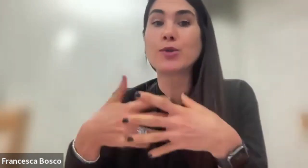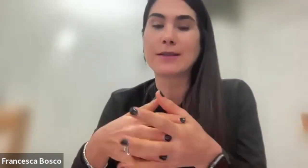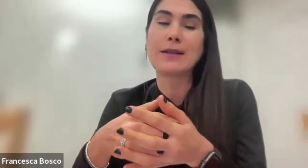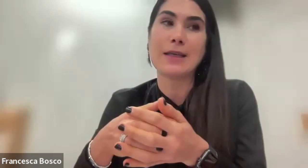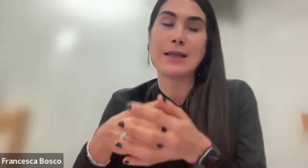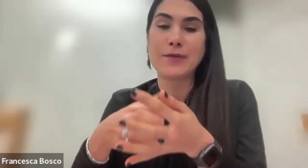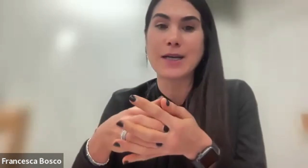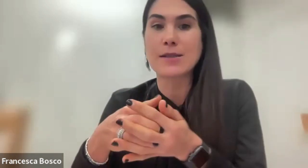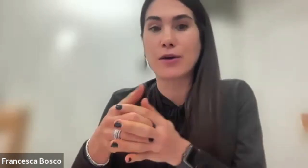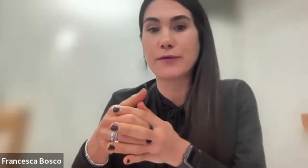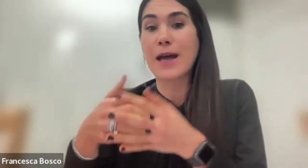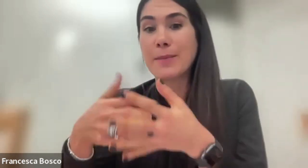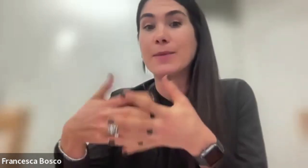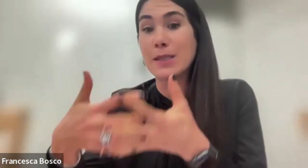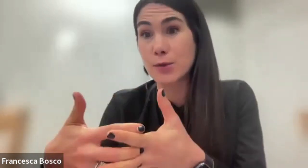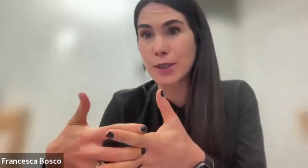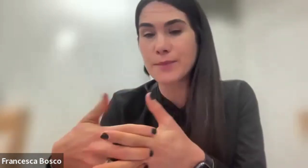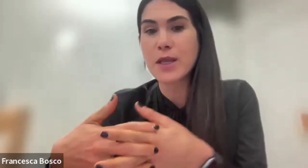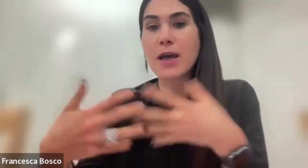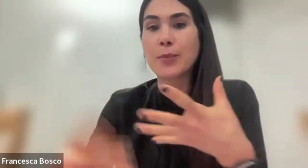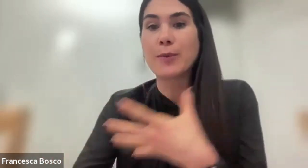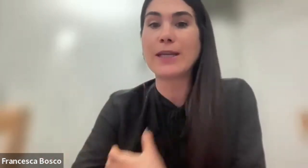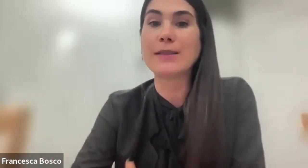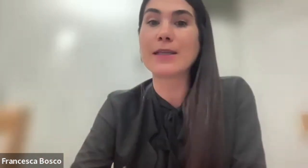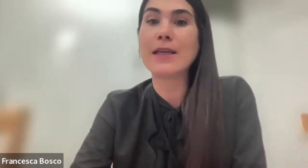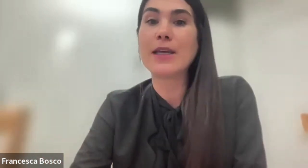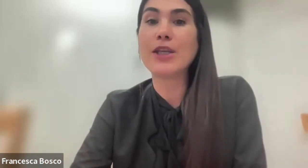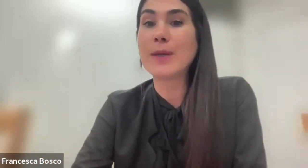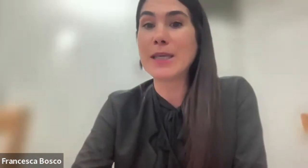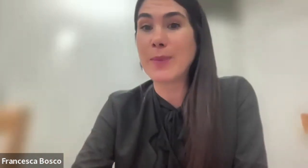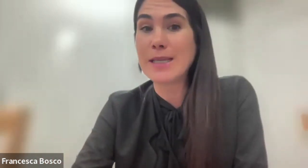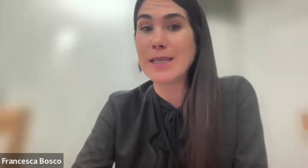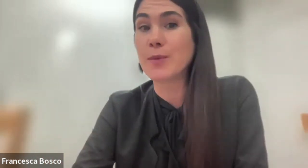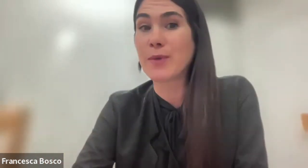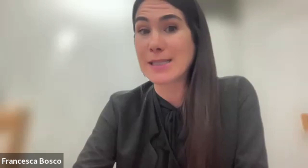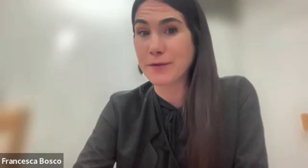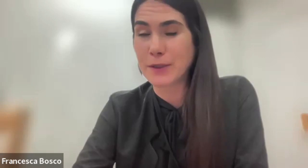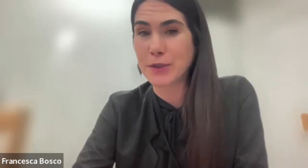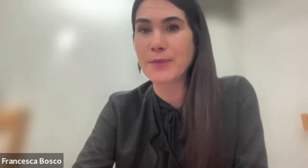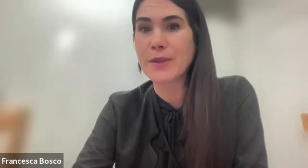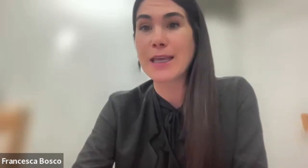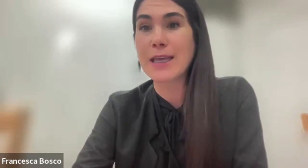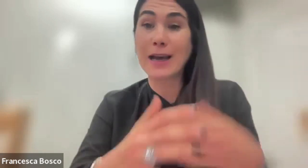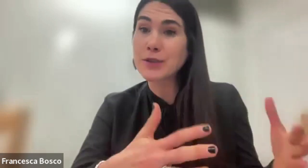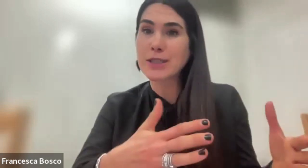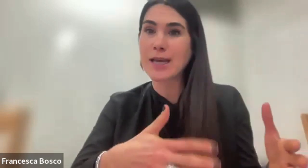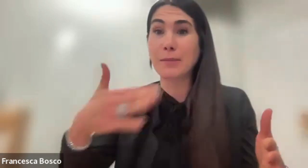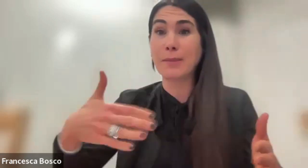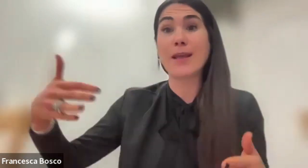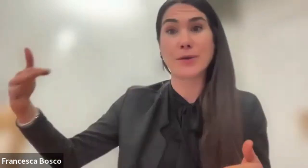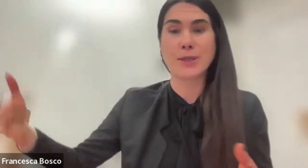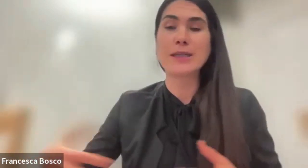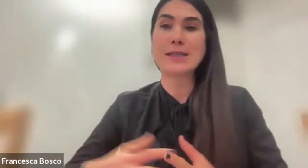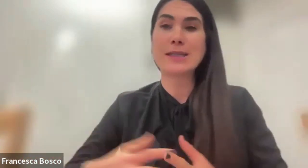to target the device of Hamed Mansour, a prominent UAE-based human rights defender. And after